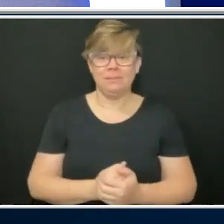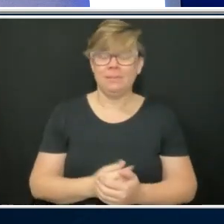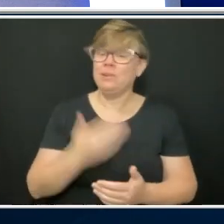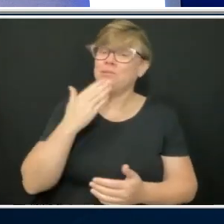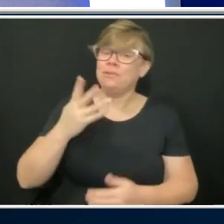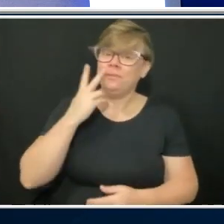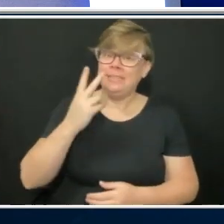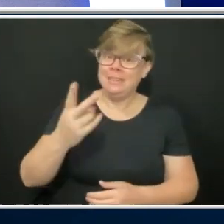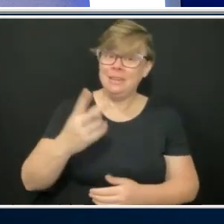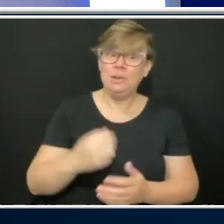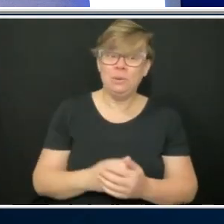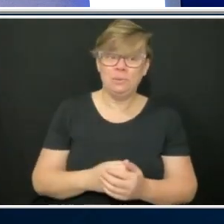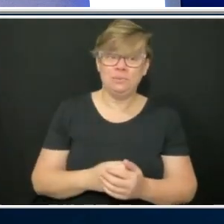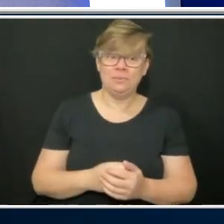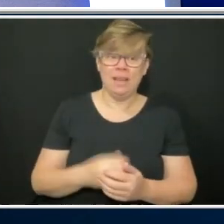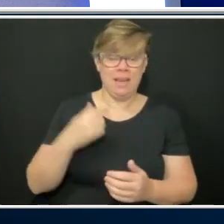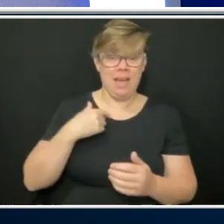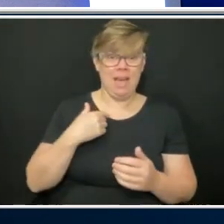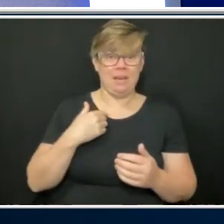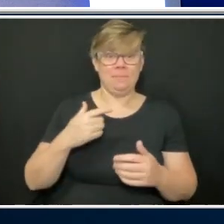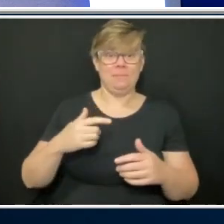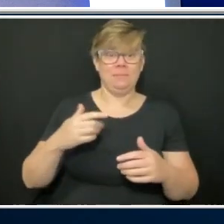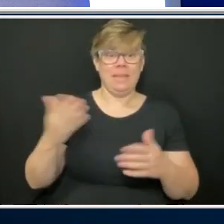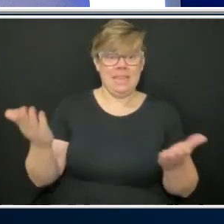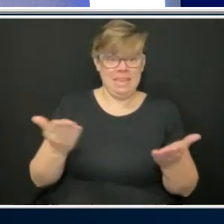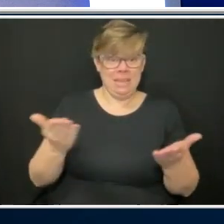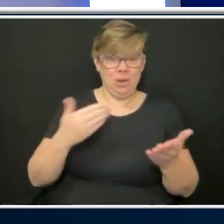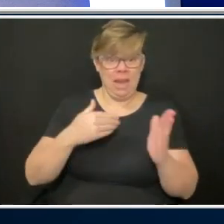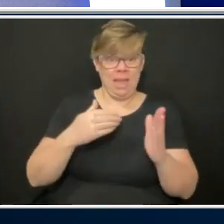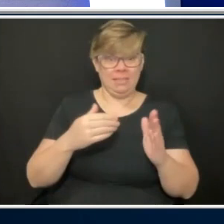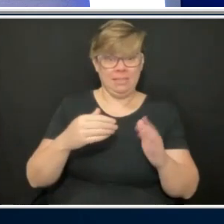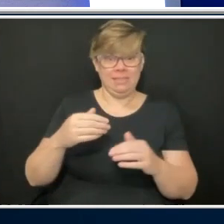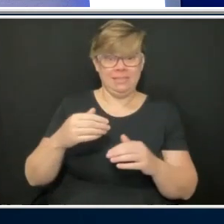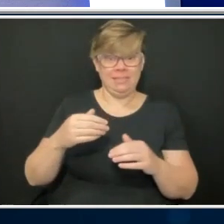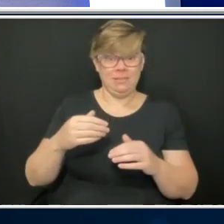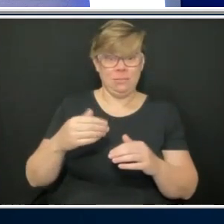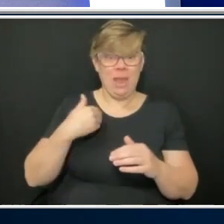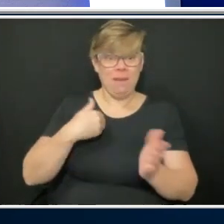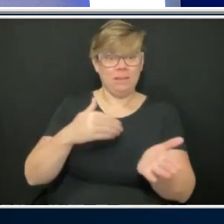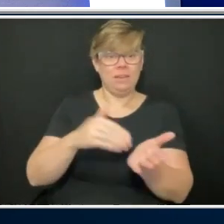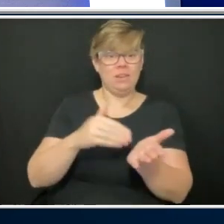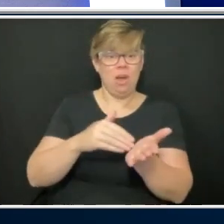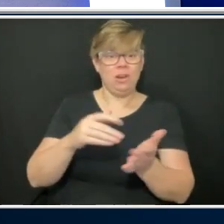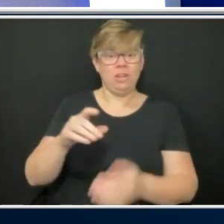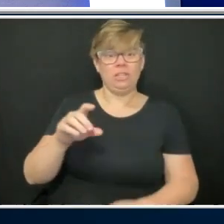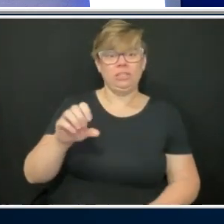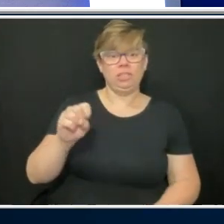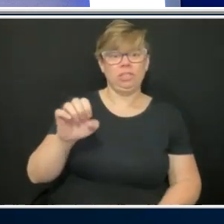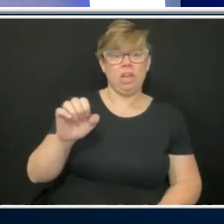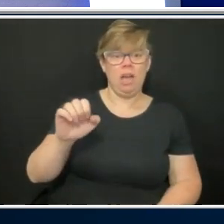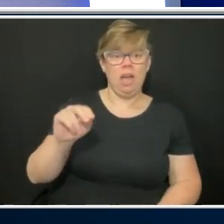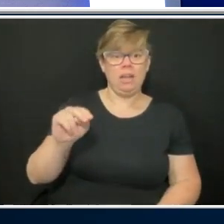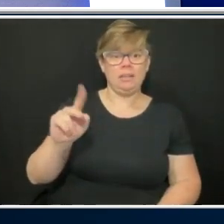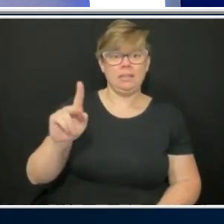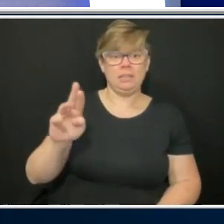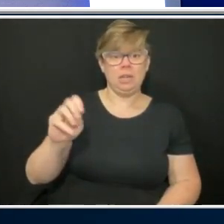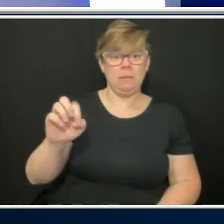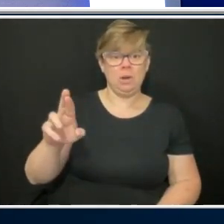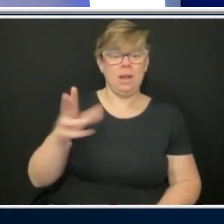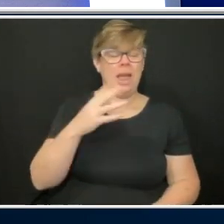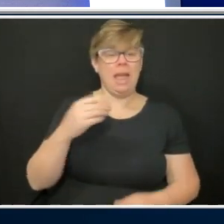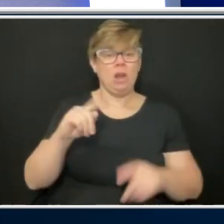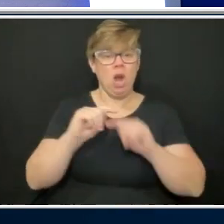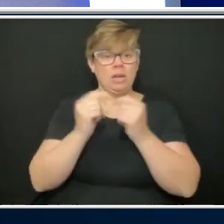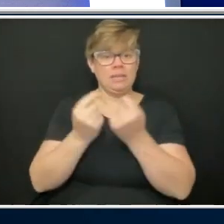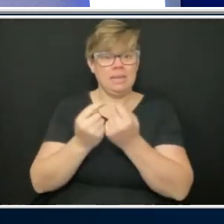you. Along here in studio with us is transplant surgeon Dr. Sean Coomer here with the University of Kansas Health System. And our team from Children's Mercy, we're hoping is going